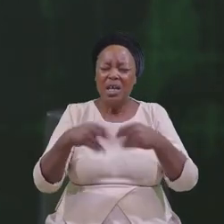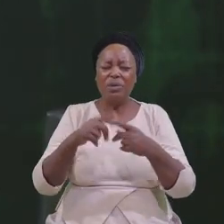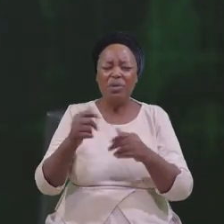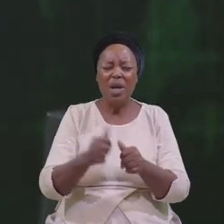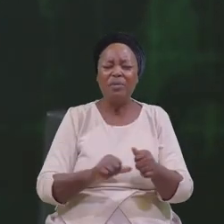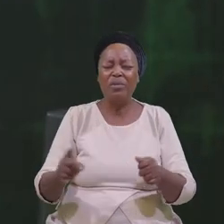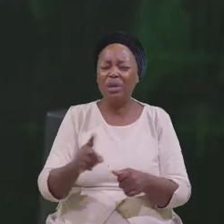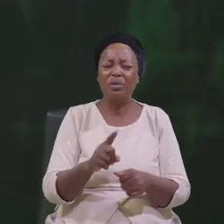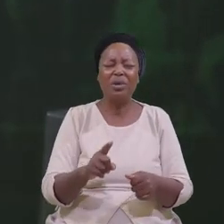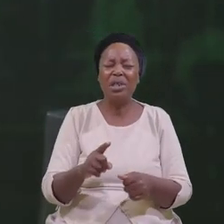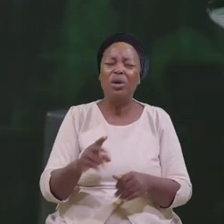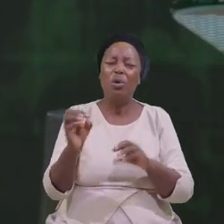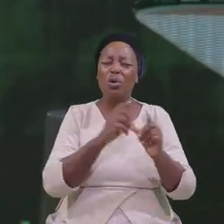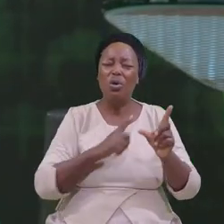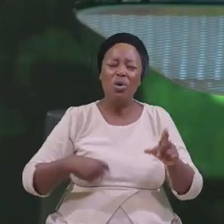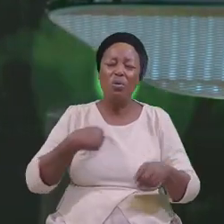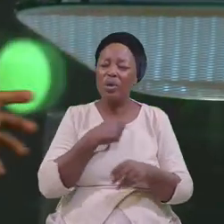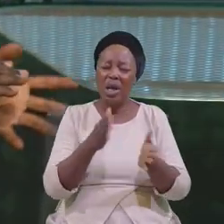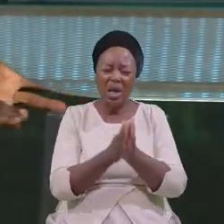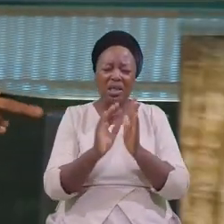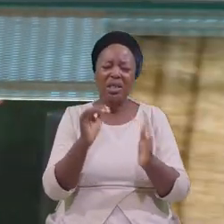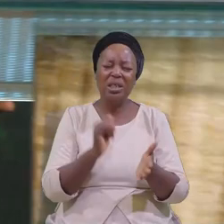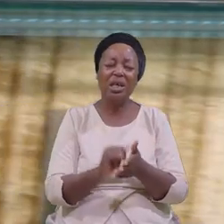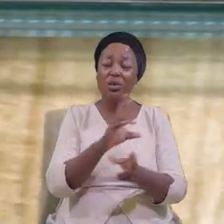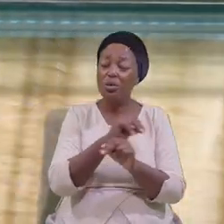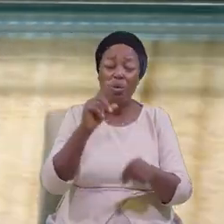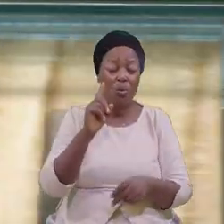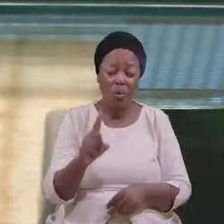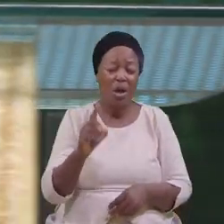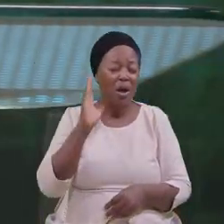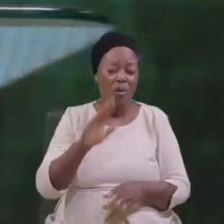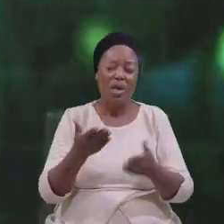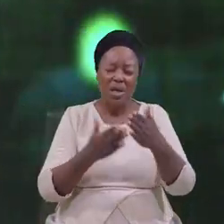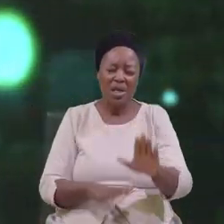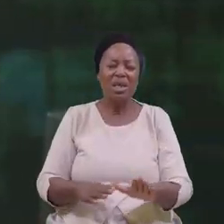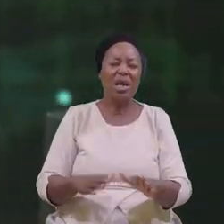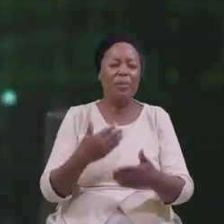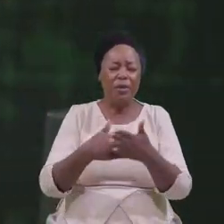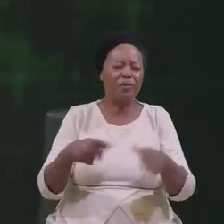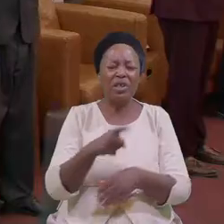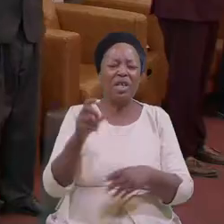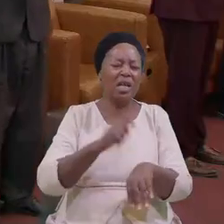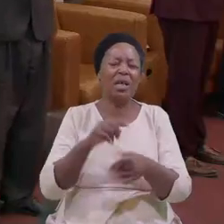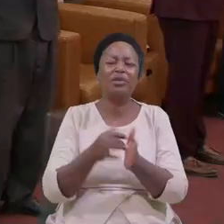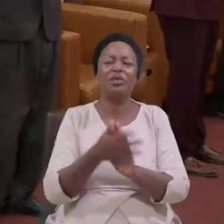life. Oh Lord, we're asking that no one will die before their